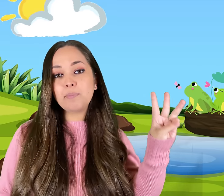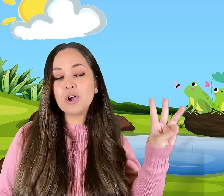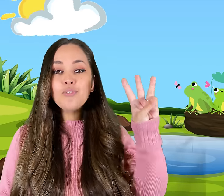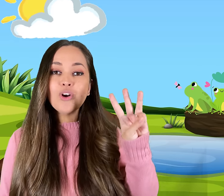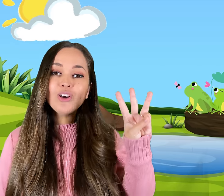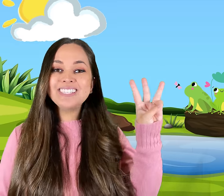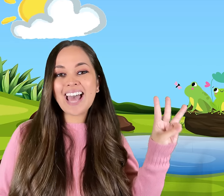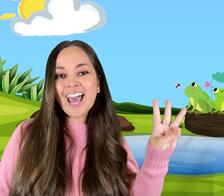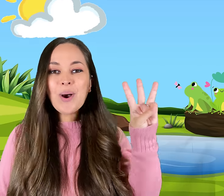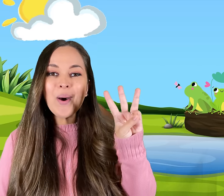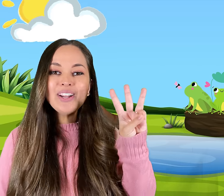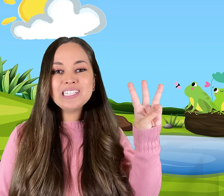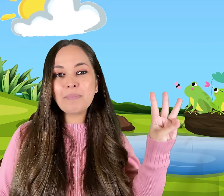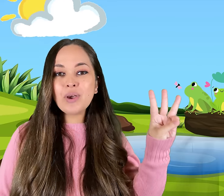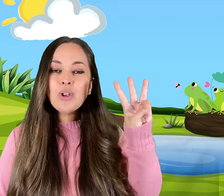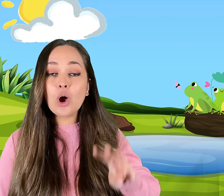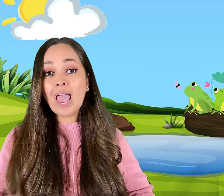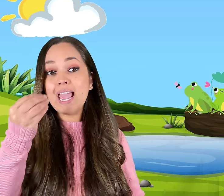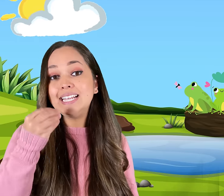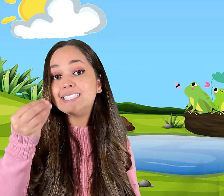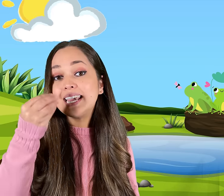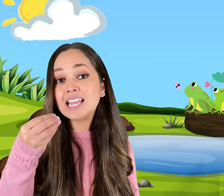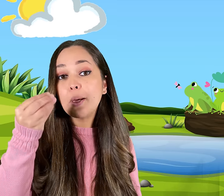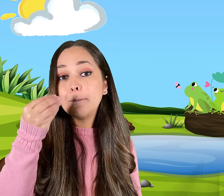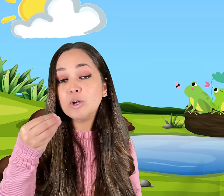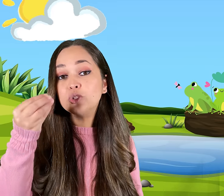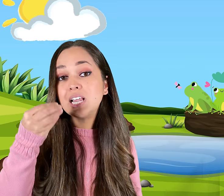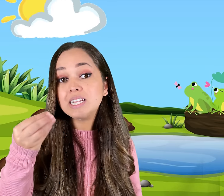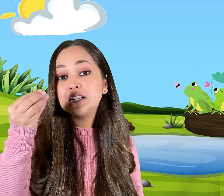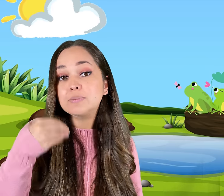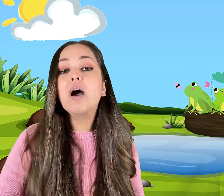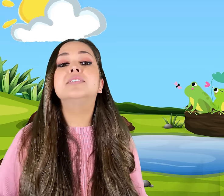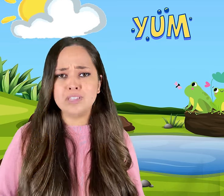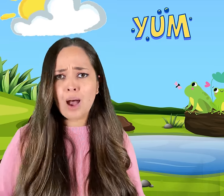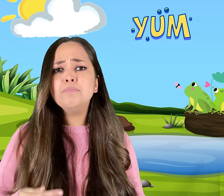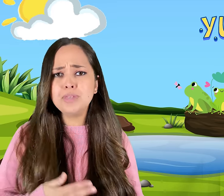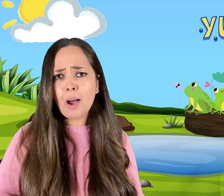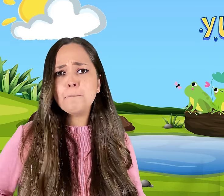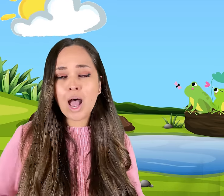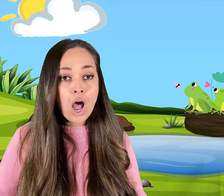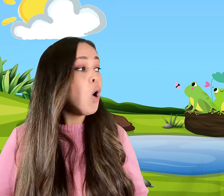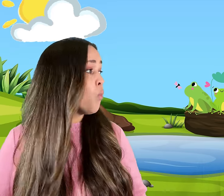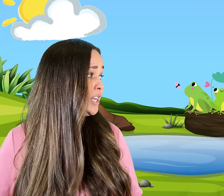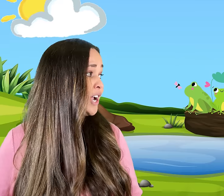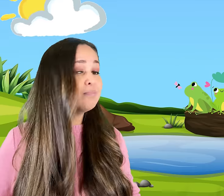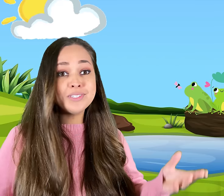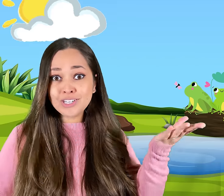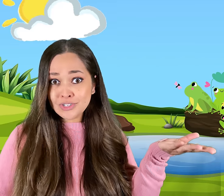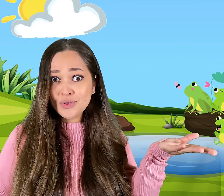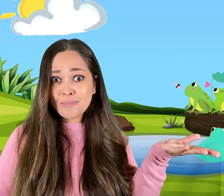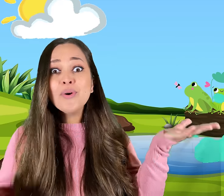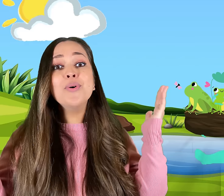green and speckled frogs sat on a speckled log, eating the most delicious bugs, yum, yum. One